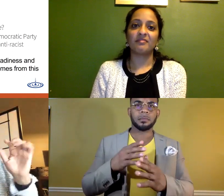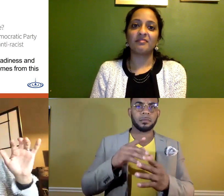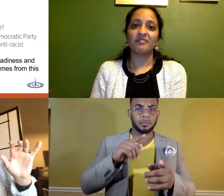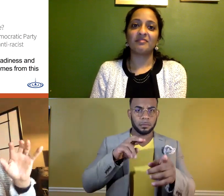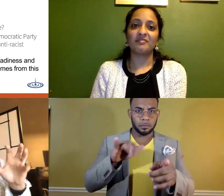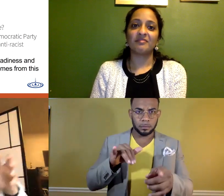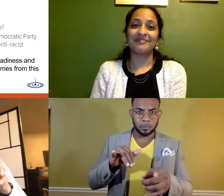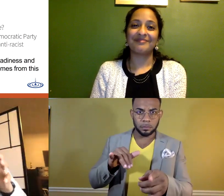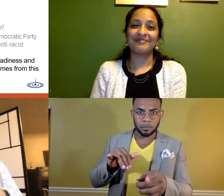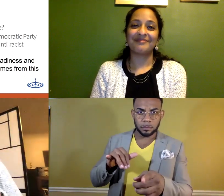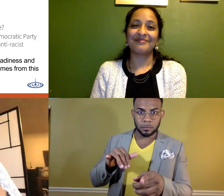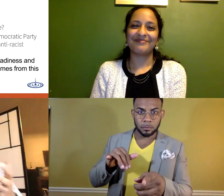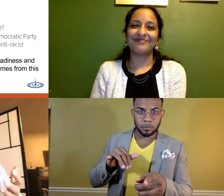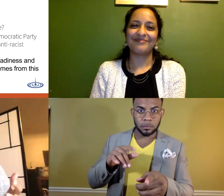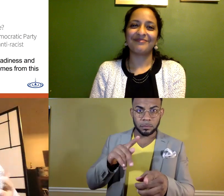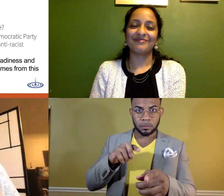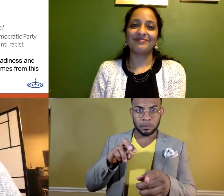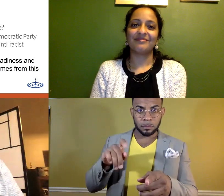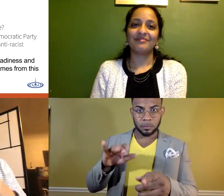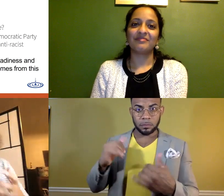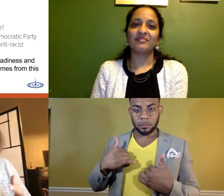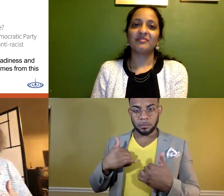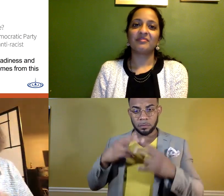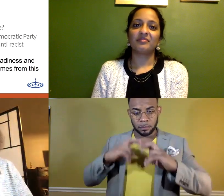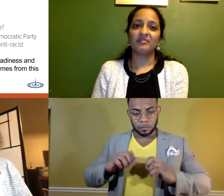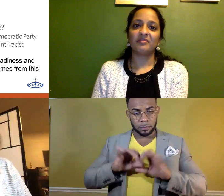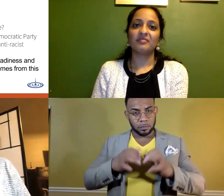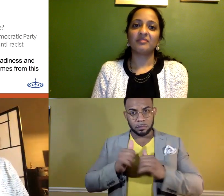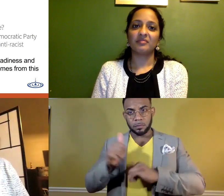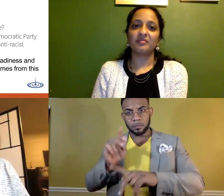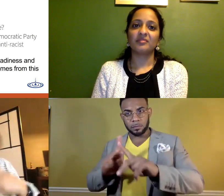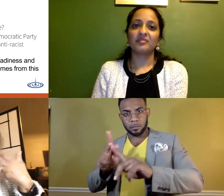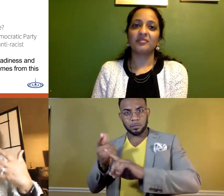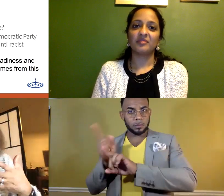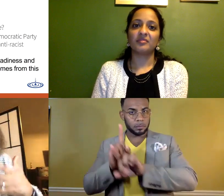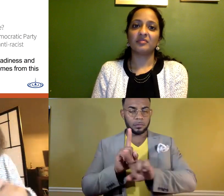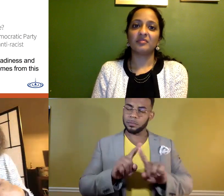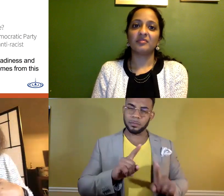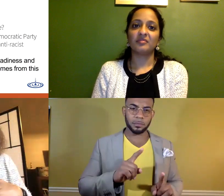have unpacked with groups and with people in coaching, but it